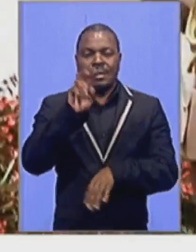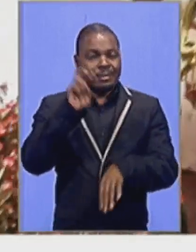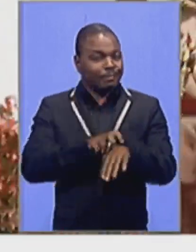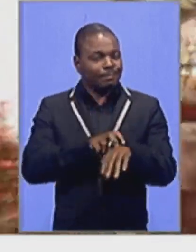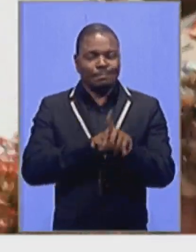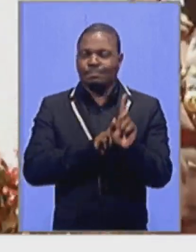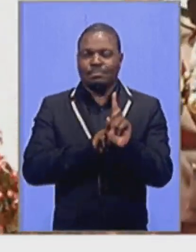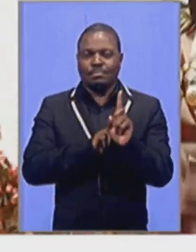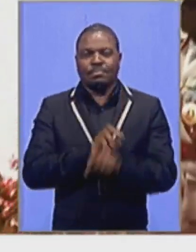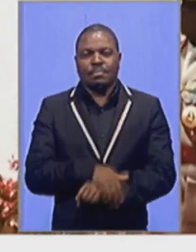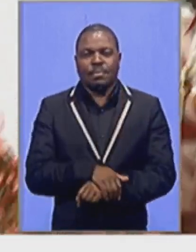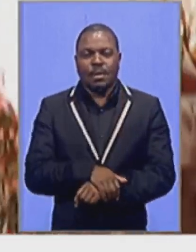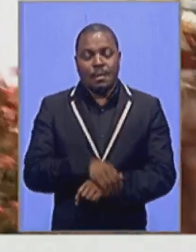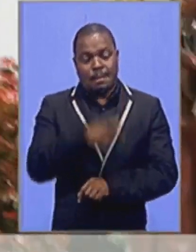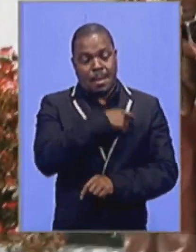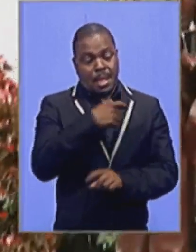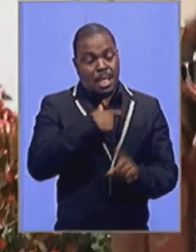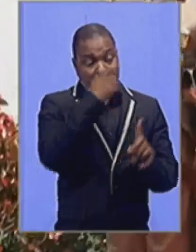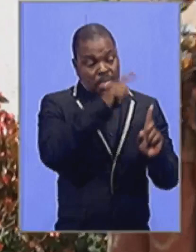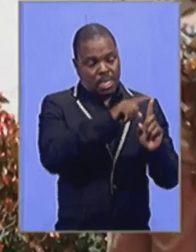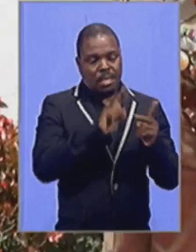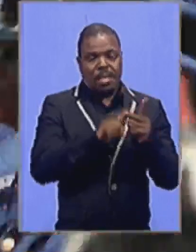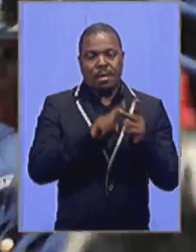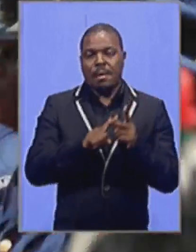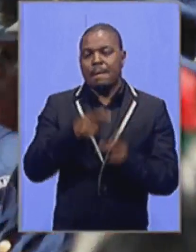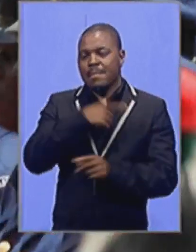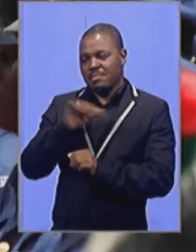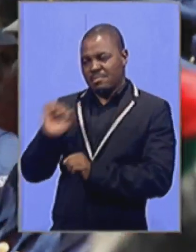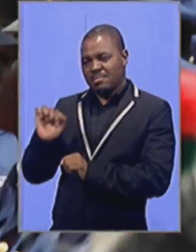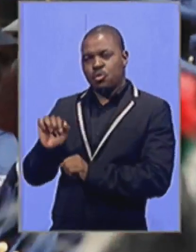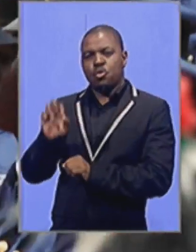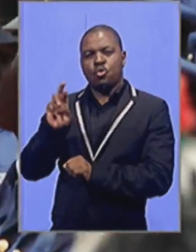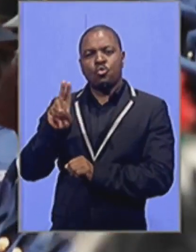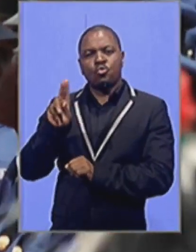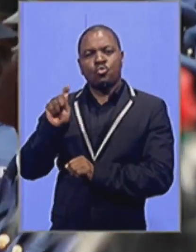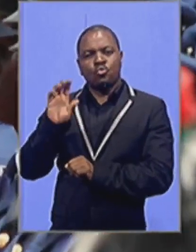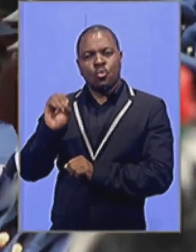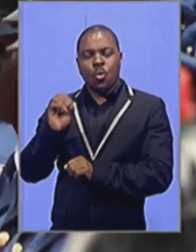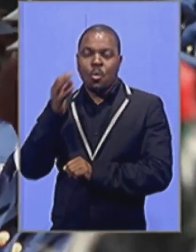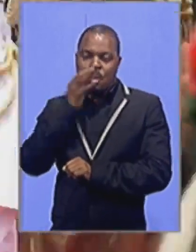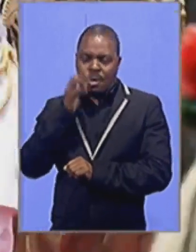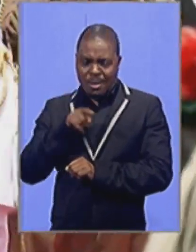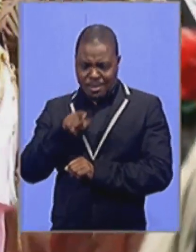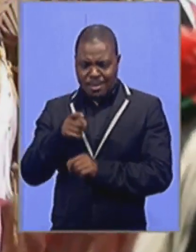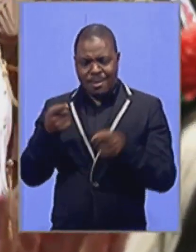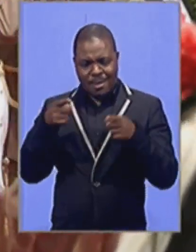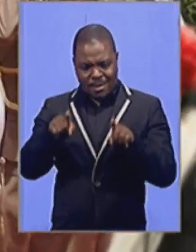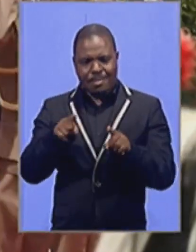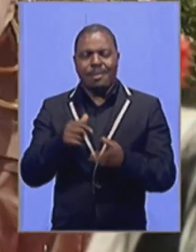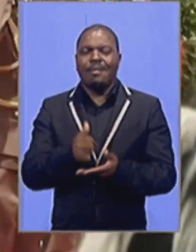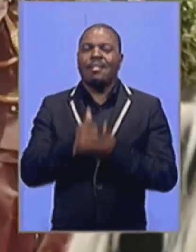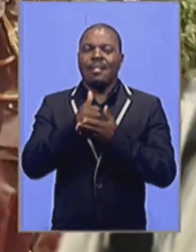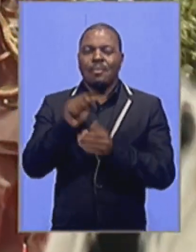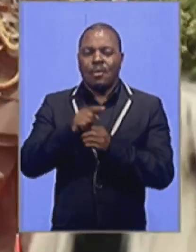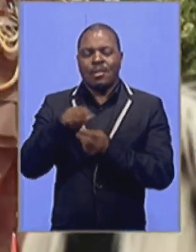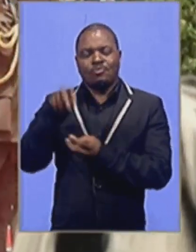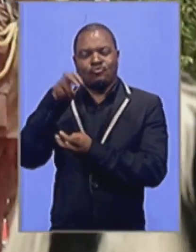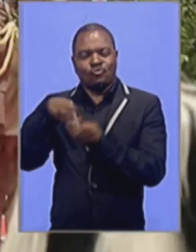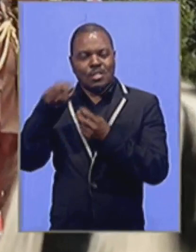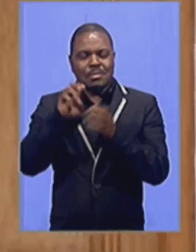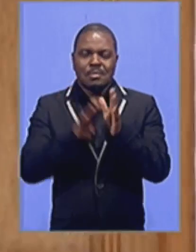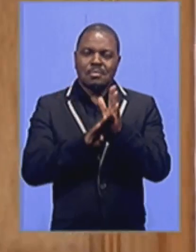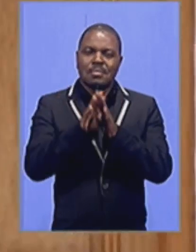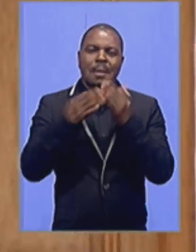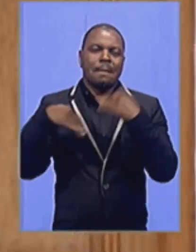Mopresident Ramaphosa le mphato wa hae wa Kenya William Ruto ba re mohato ona o tlo thusa ho tsosolosa bohahlaudi. We